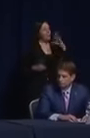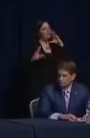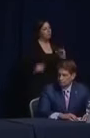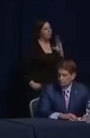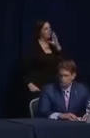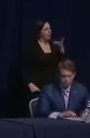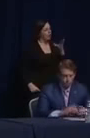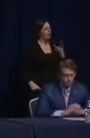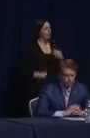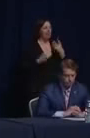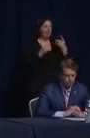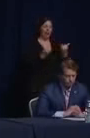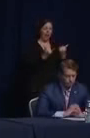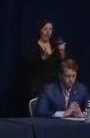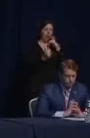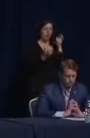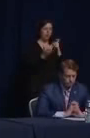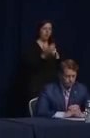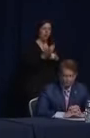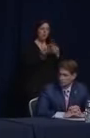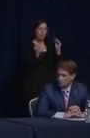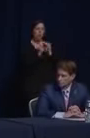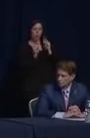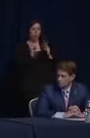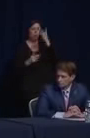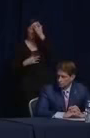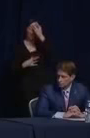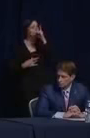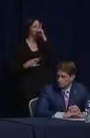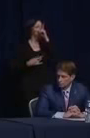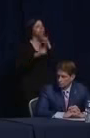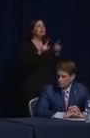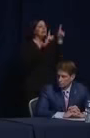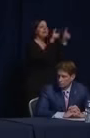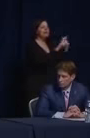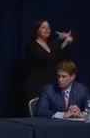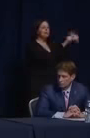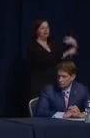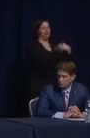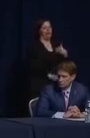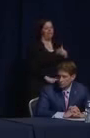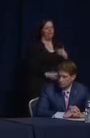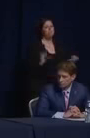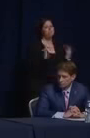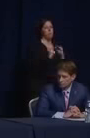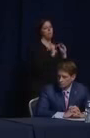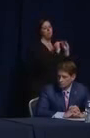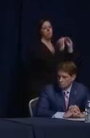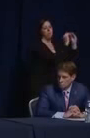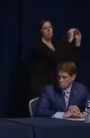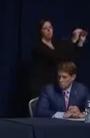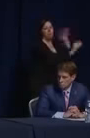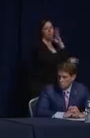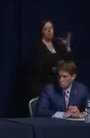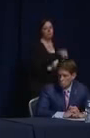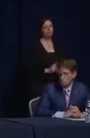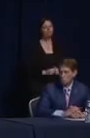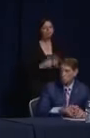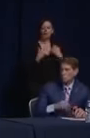is we're going to be testing a lot more people. So, any more color, Chris or Judy, on the Bergen drive